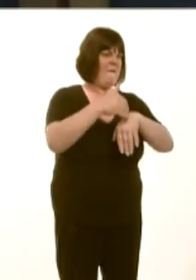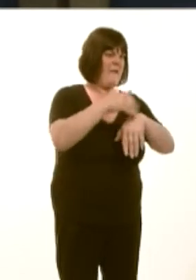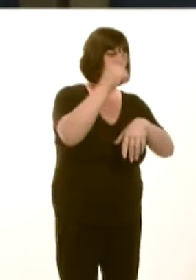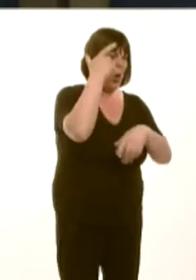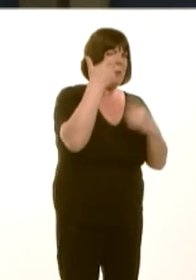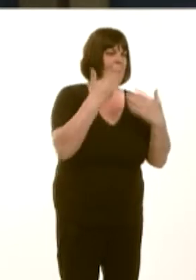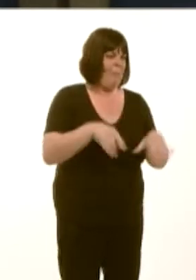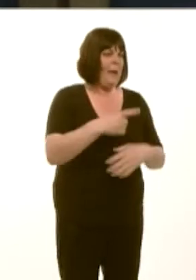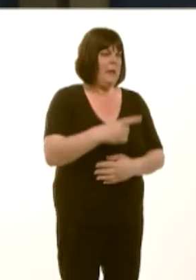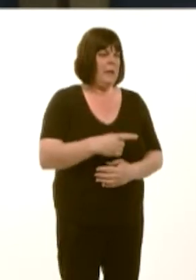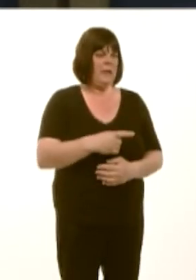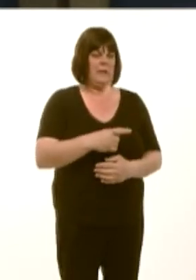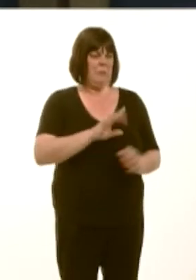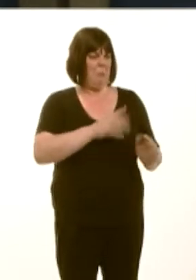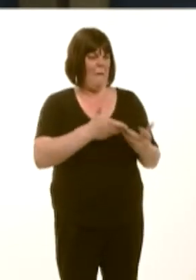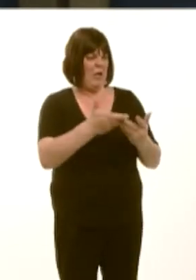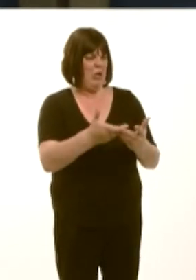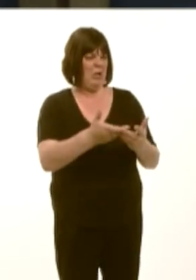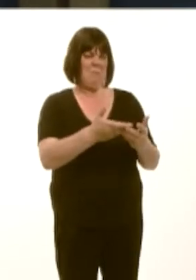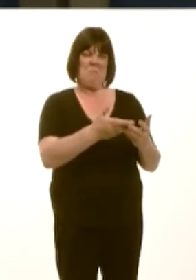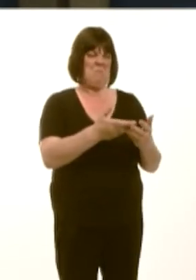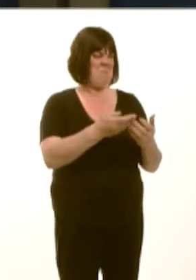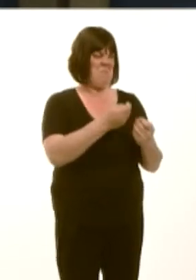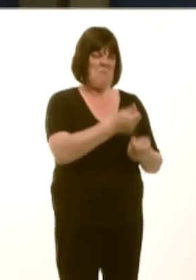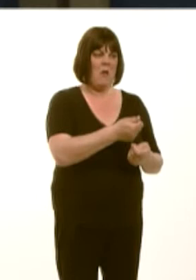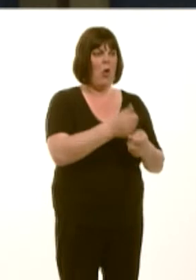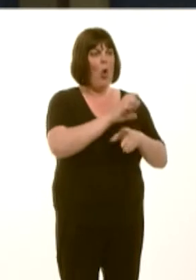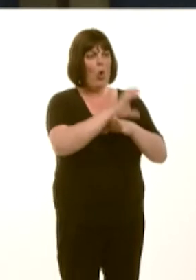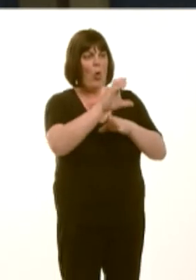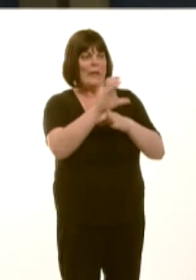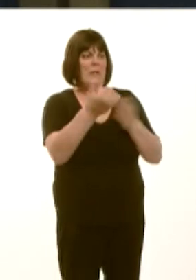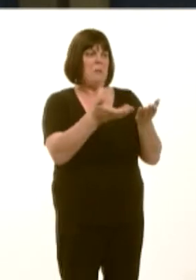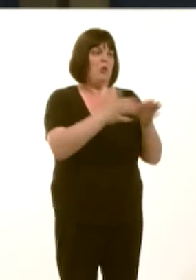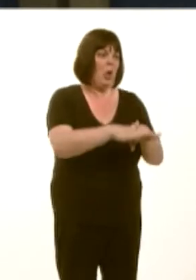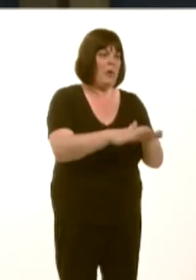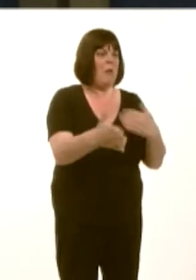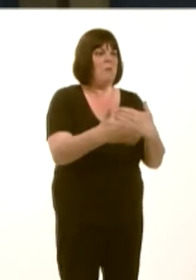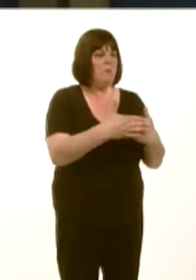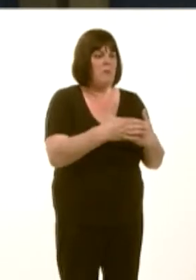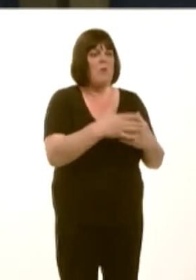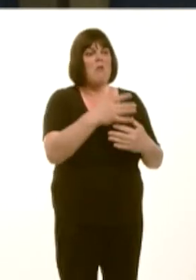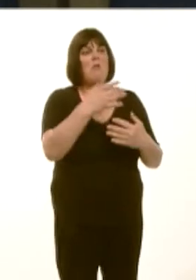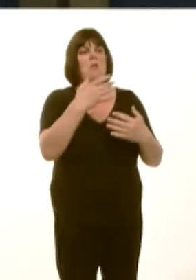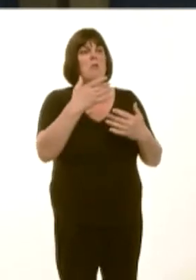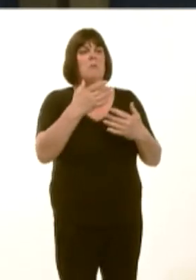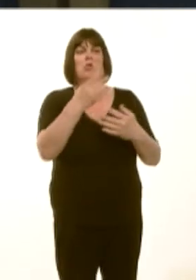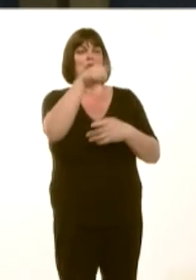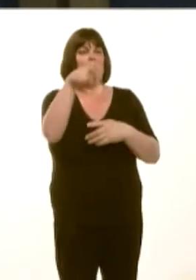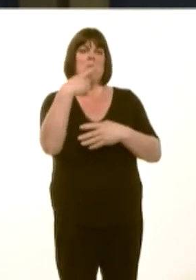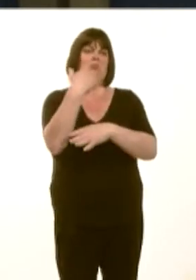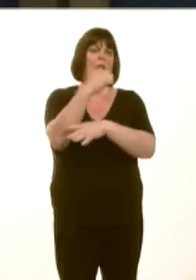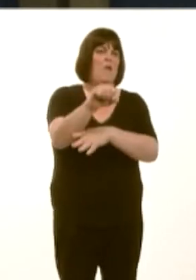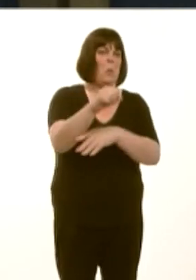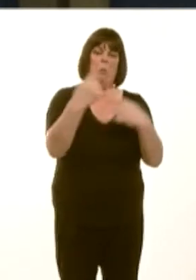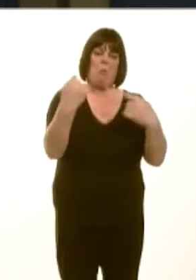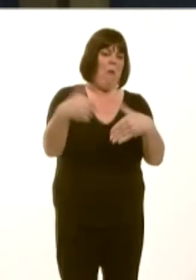the provision. Courses are being closed down, students are being refused and on